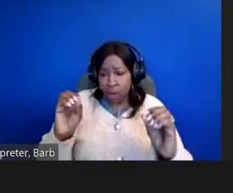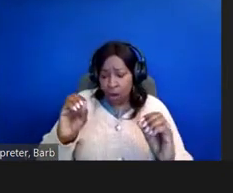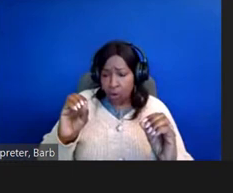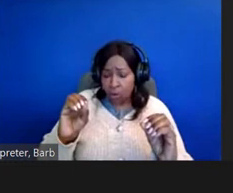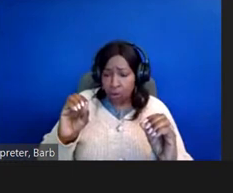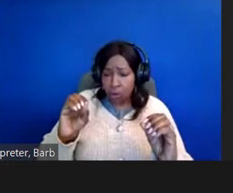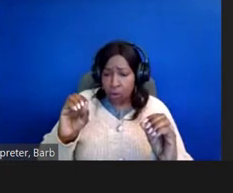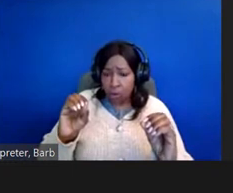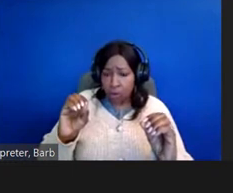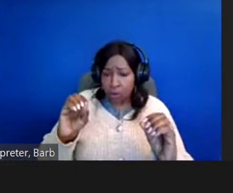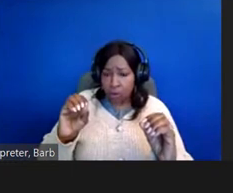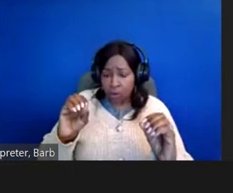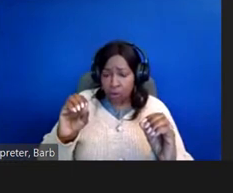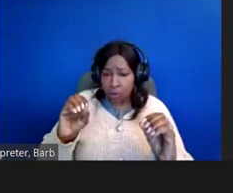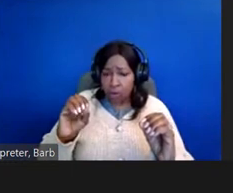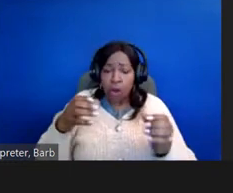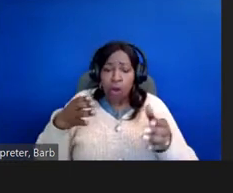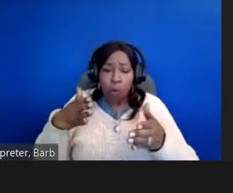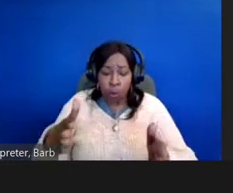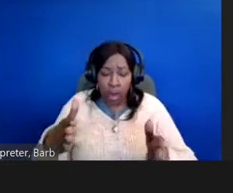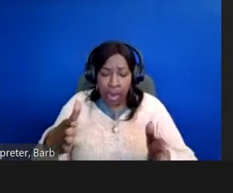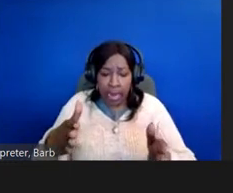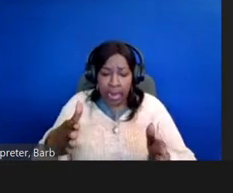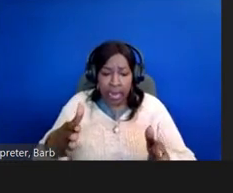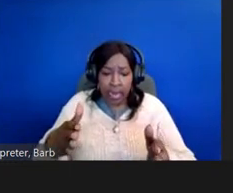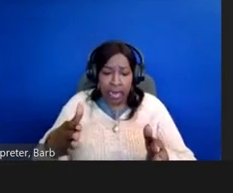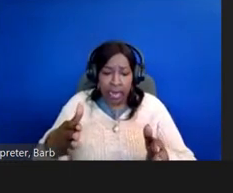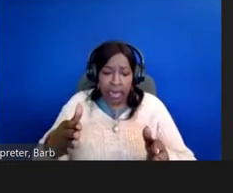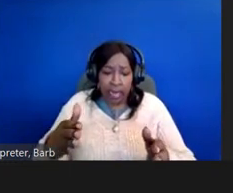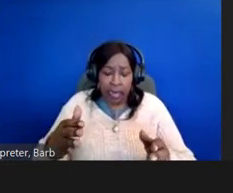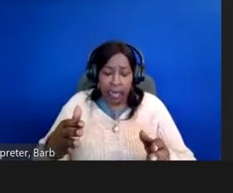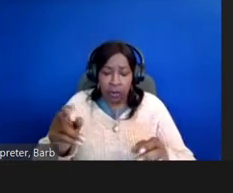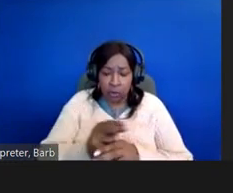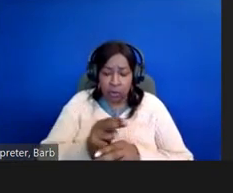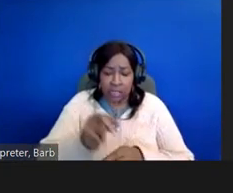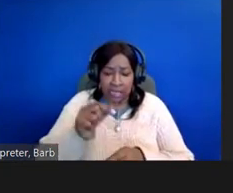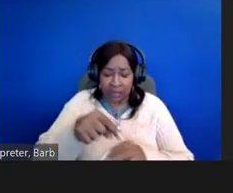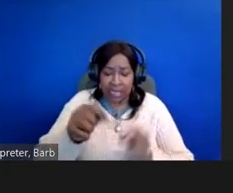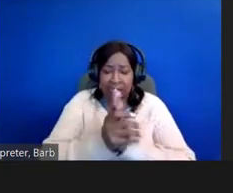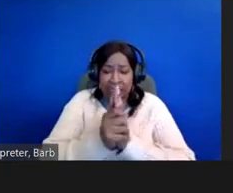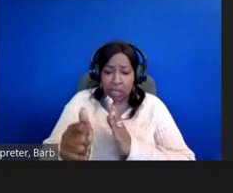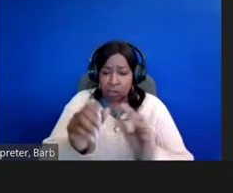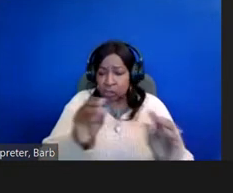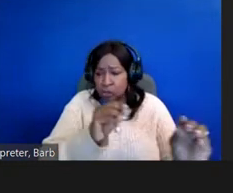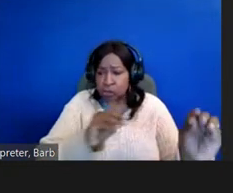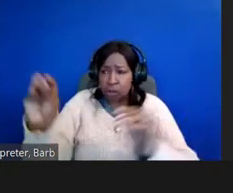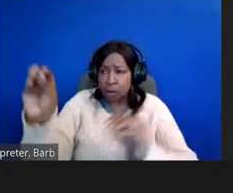who have no way or reasoning or skills to move around.